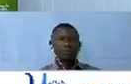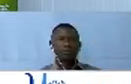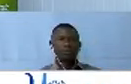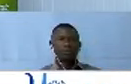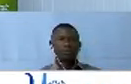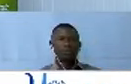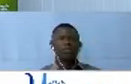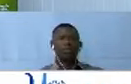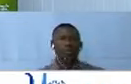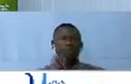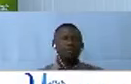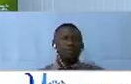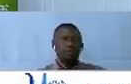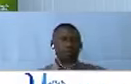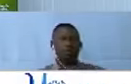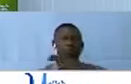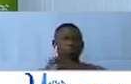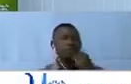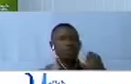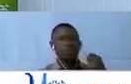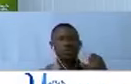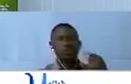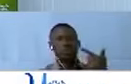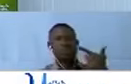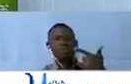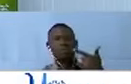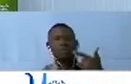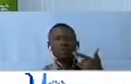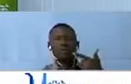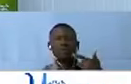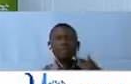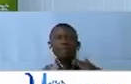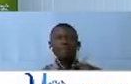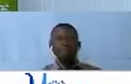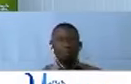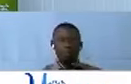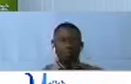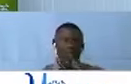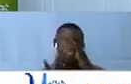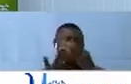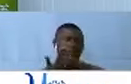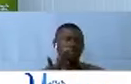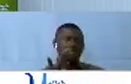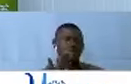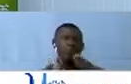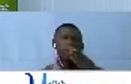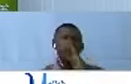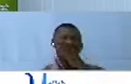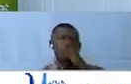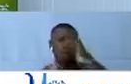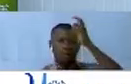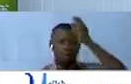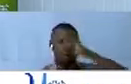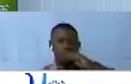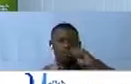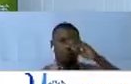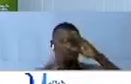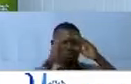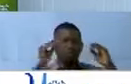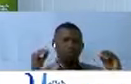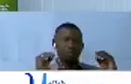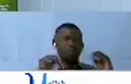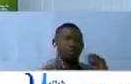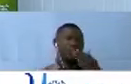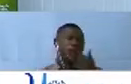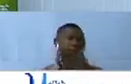Then in 2007. In 2007, I was transferred to Base Police Station. Yen sound in tata